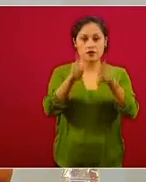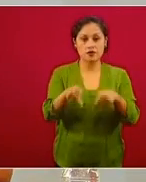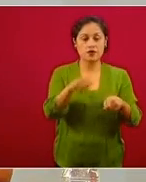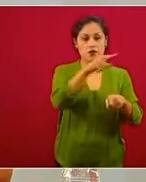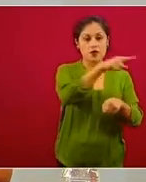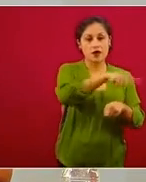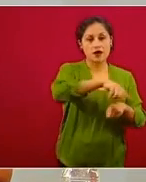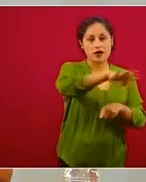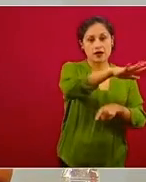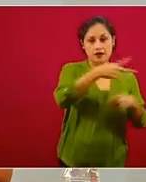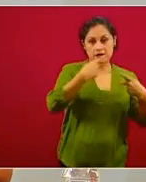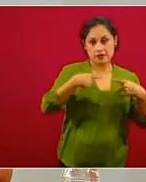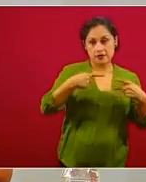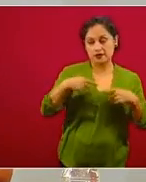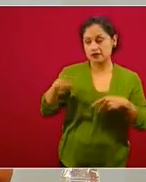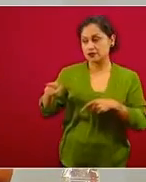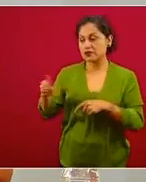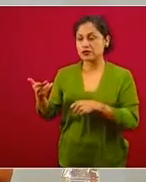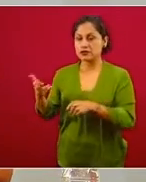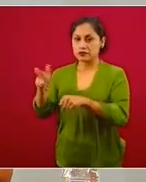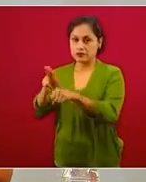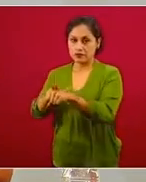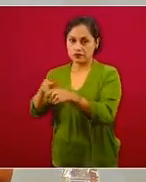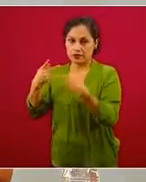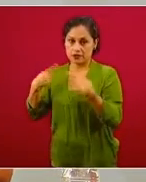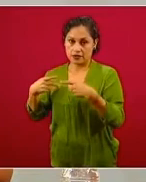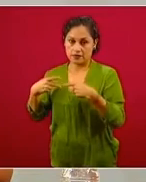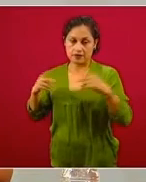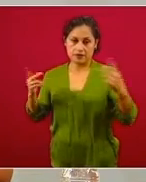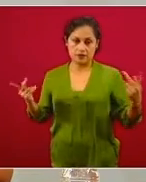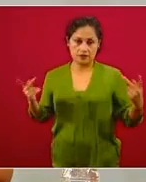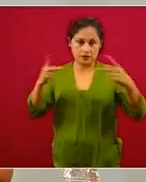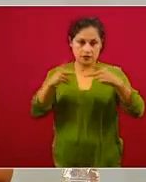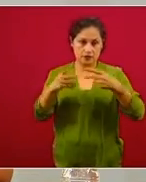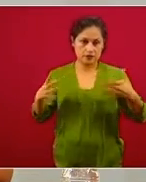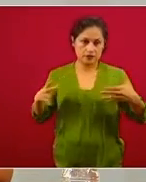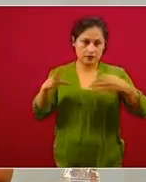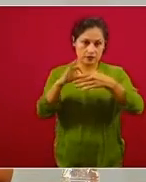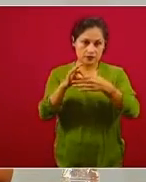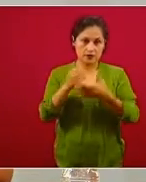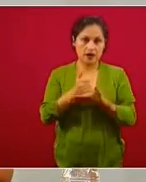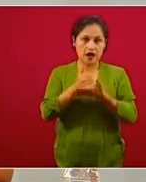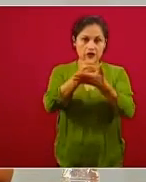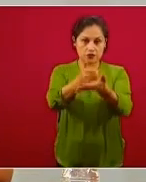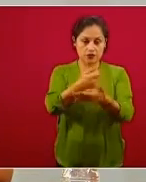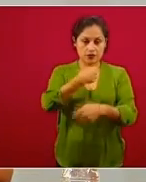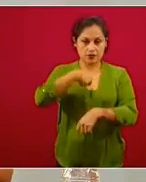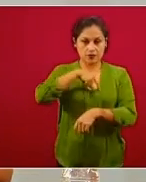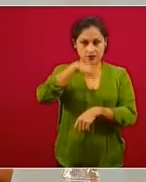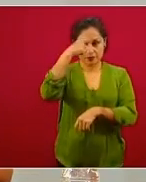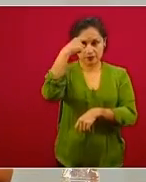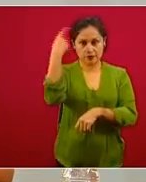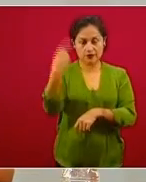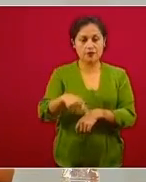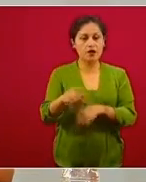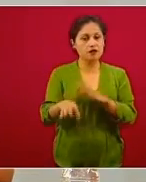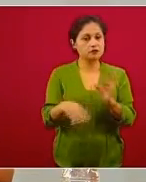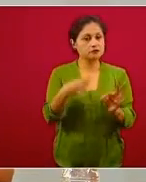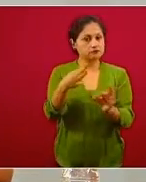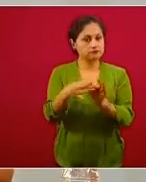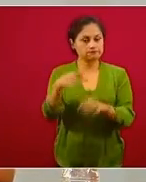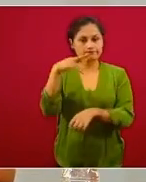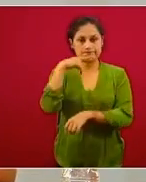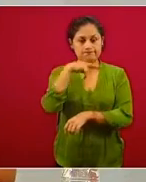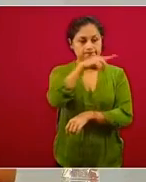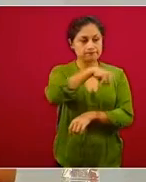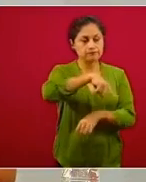and we are the link between the medical unit and the user of the health services, and we